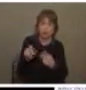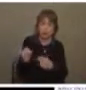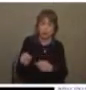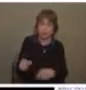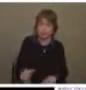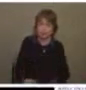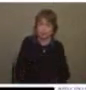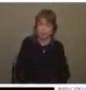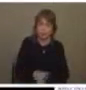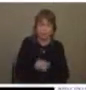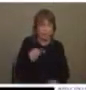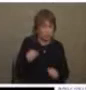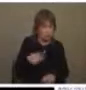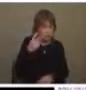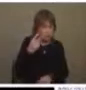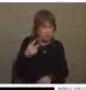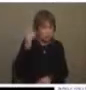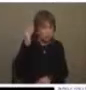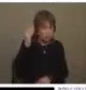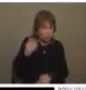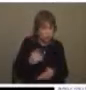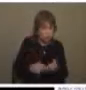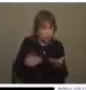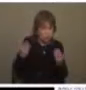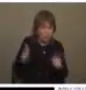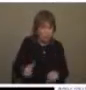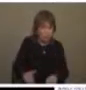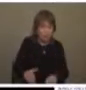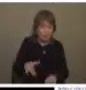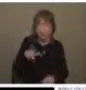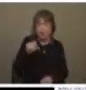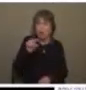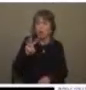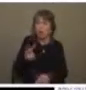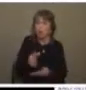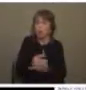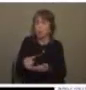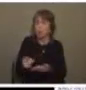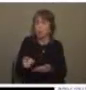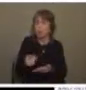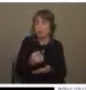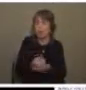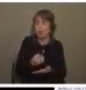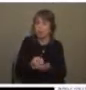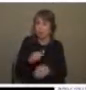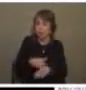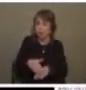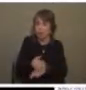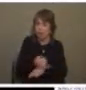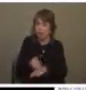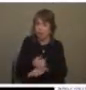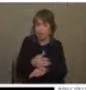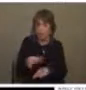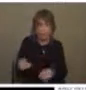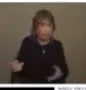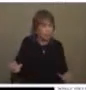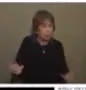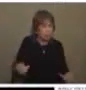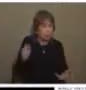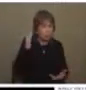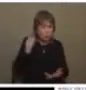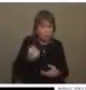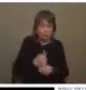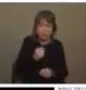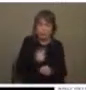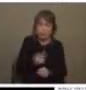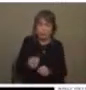see their future and see clearly a low-wage economy on the island and opportunity for more earnings with the same human